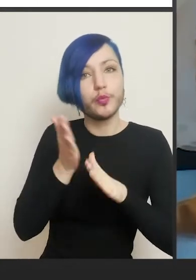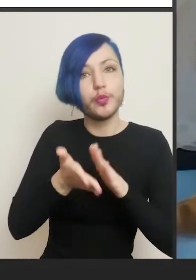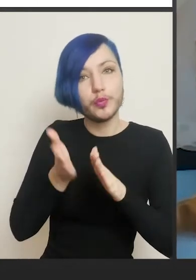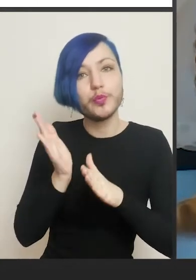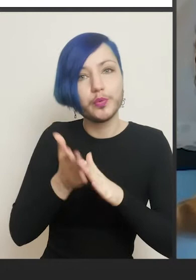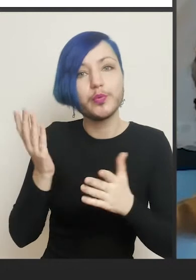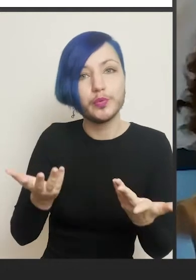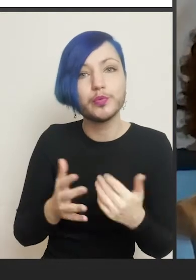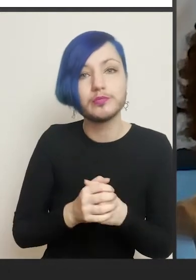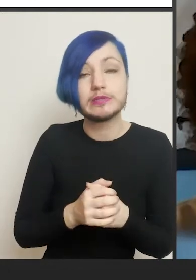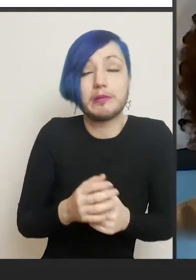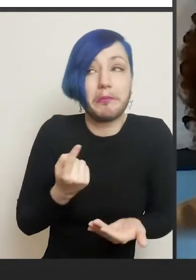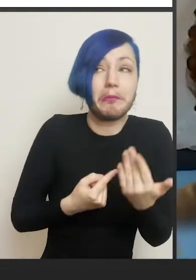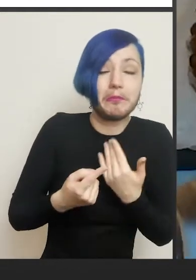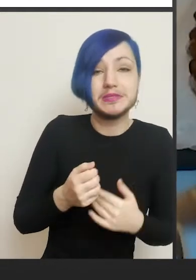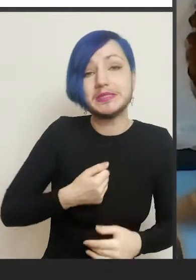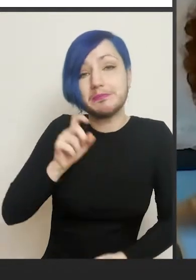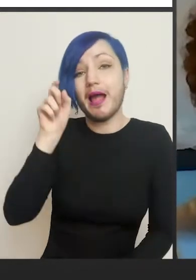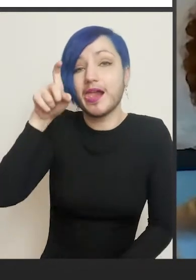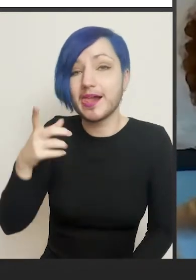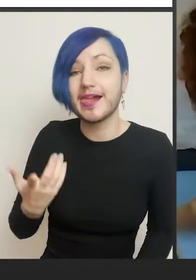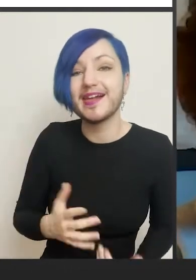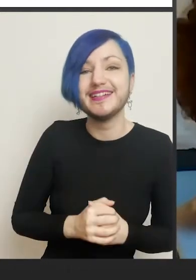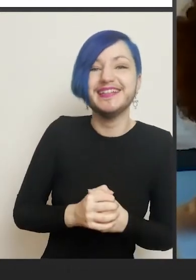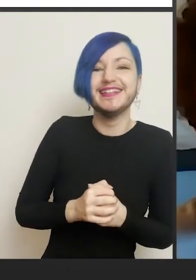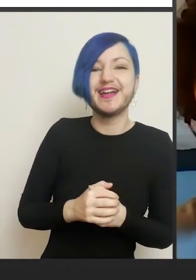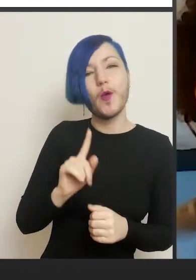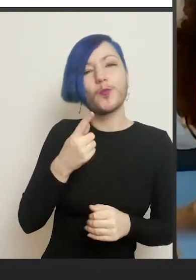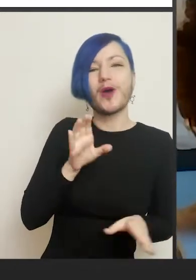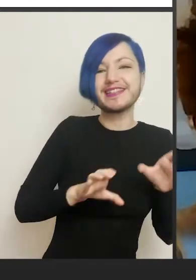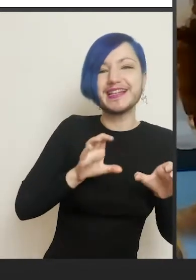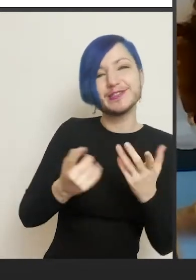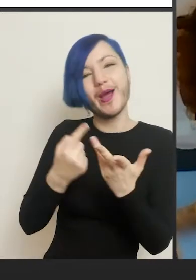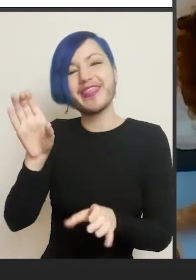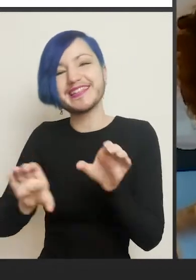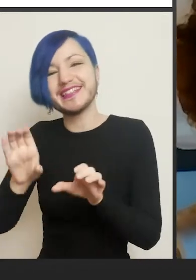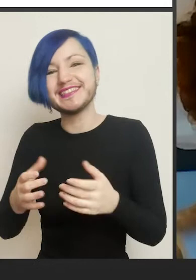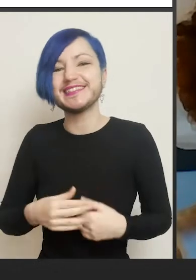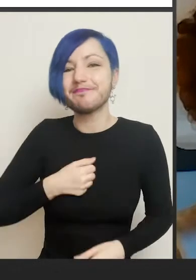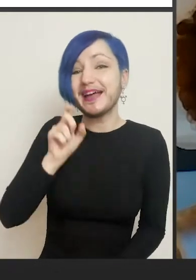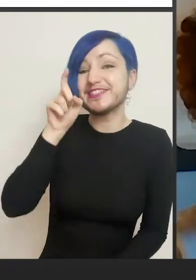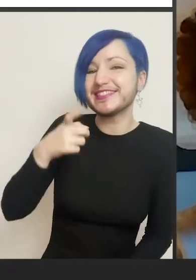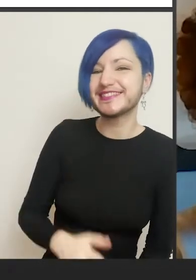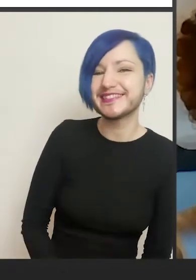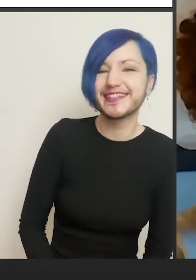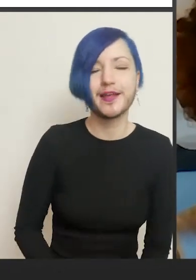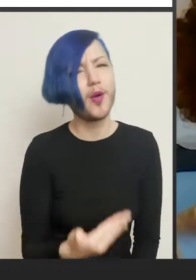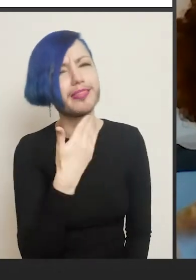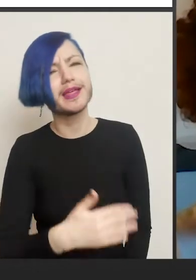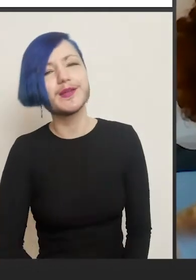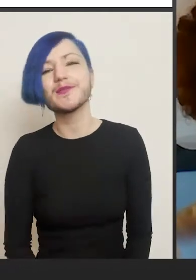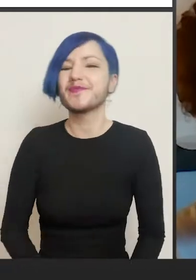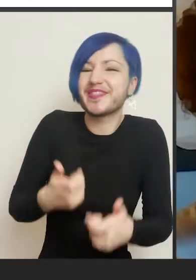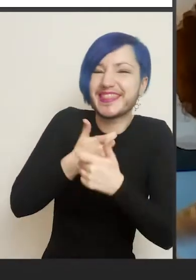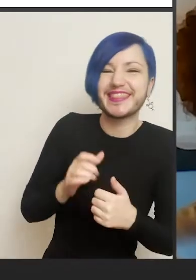the system. I think, you know, just a suggestion from, you know, scientist to another. Great, yeah, thank you. It's